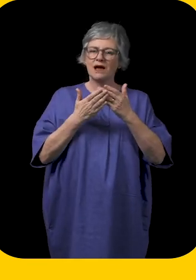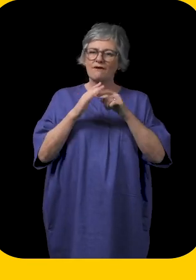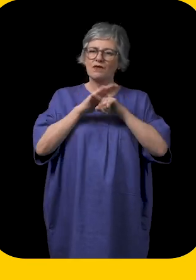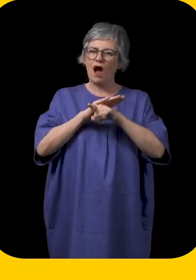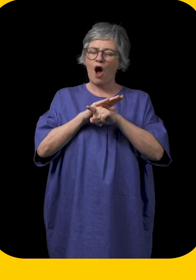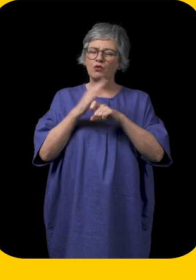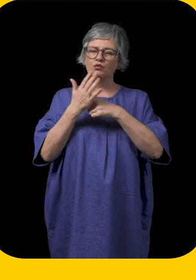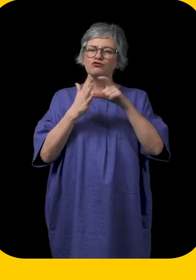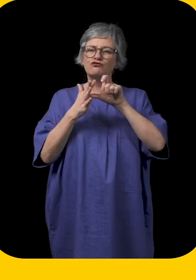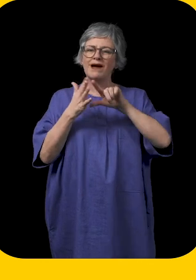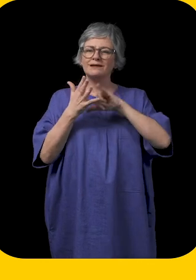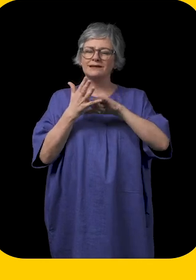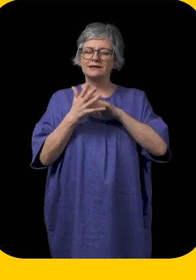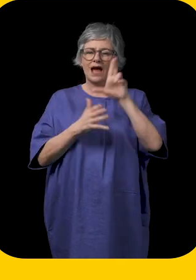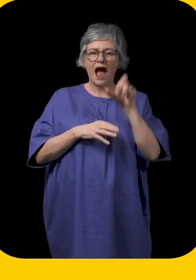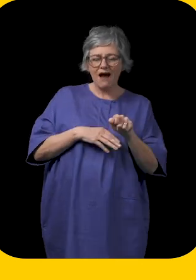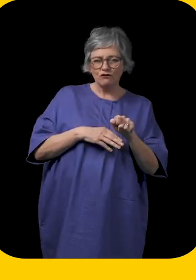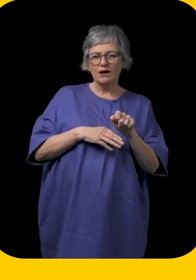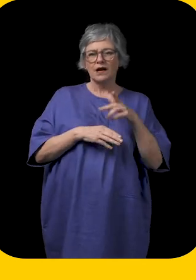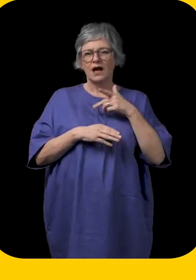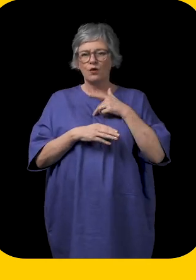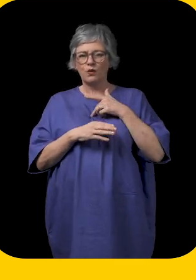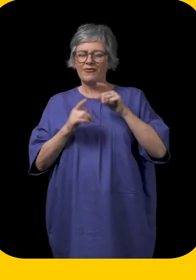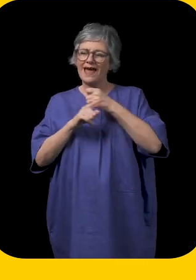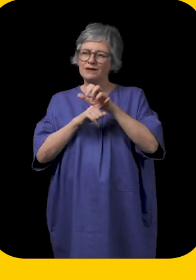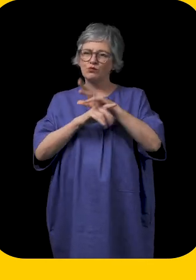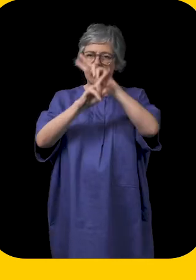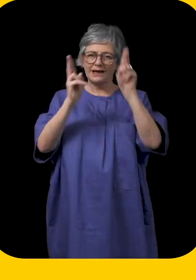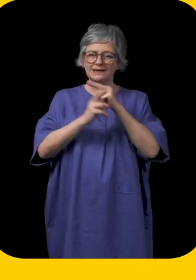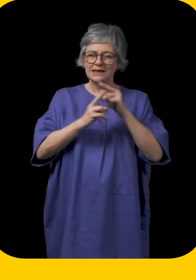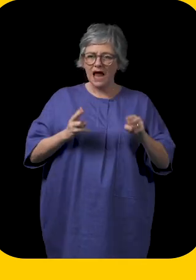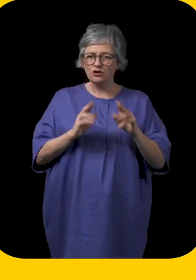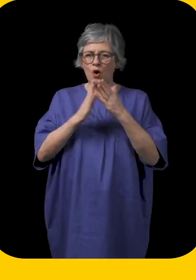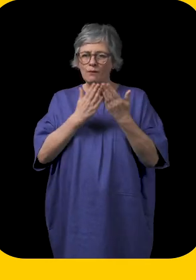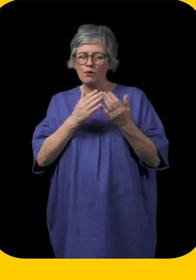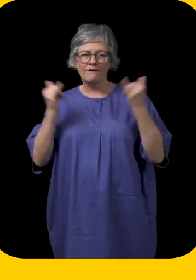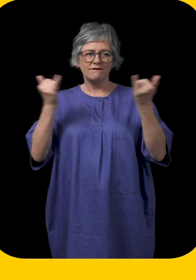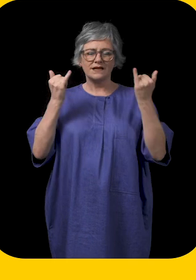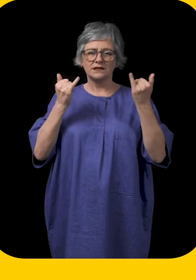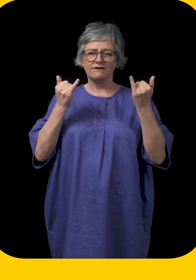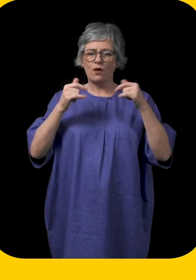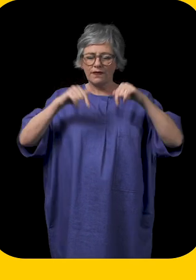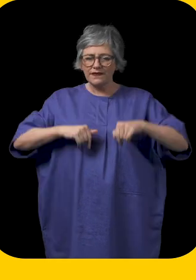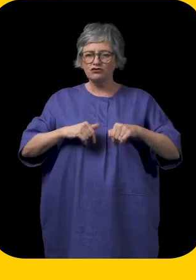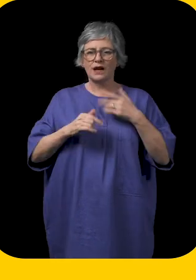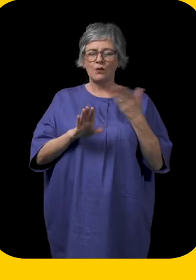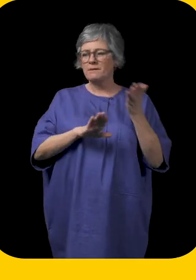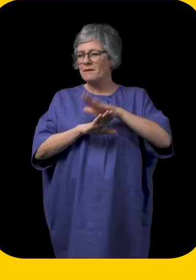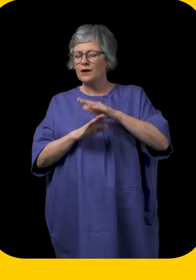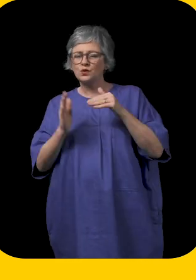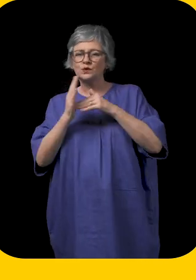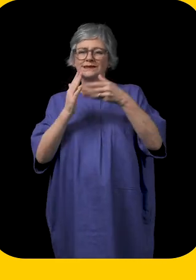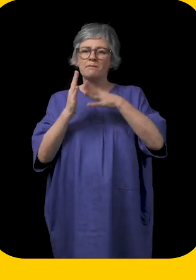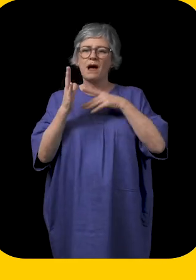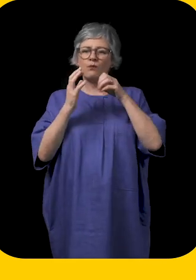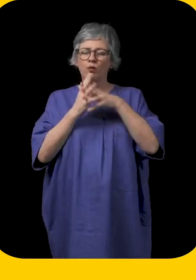Africa work with Edinburgh International Book Festival earlier this year. And I went back to Zimbabwe, where my father's family